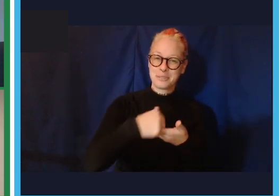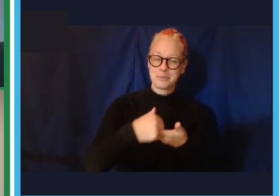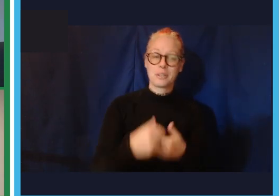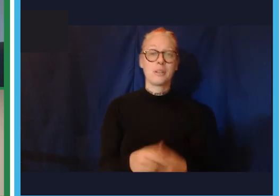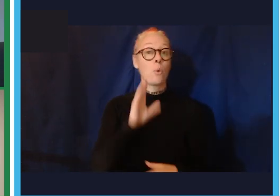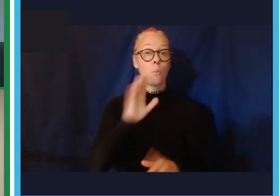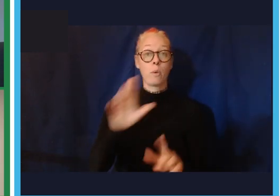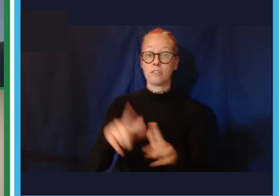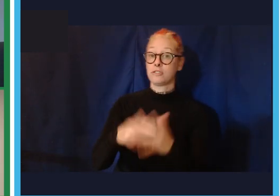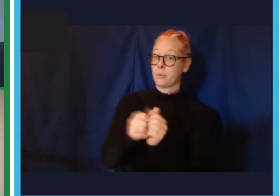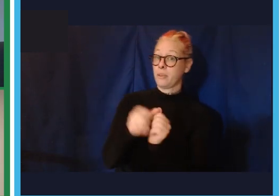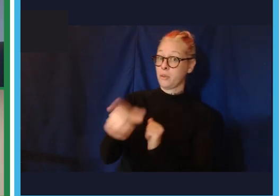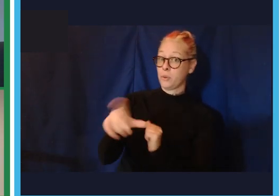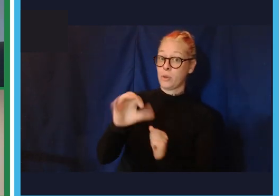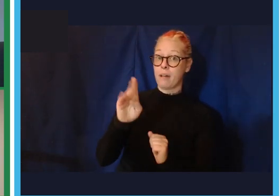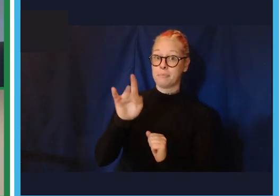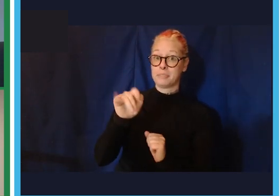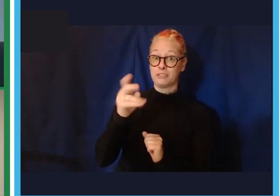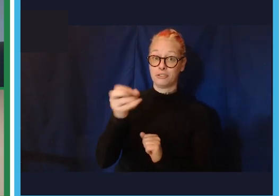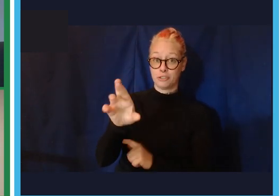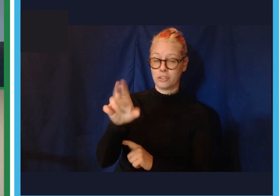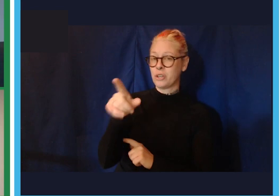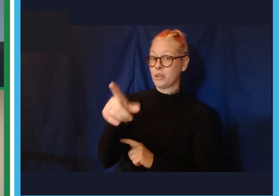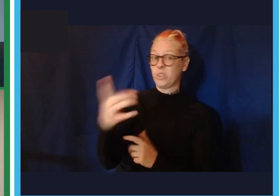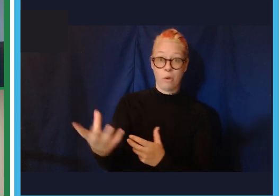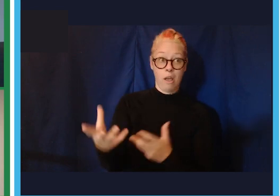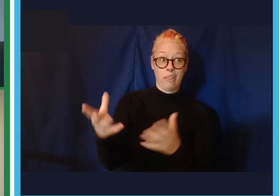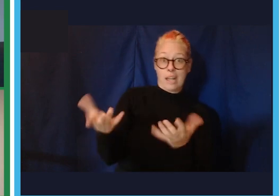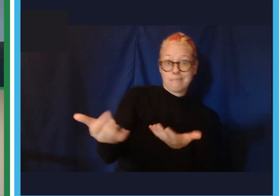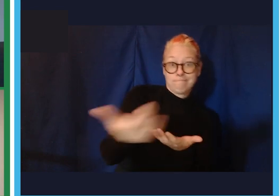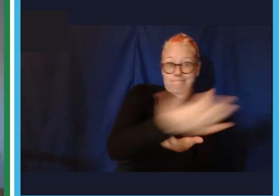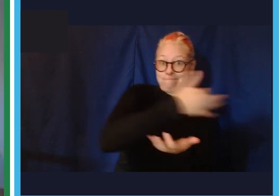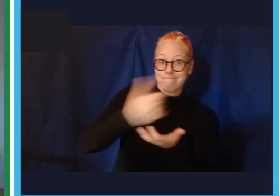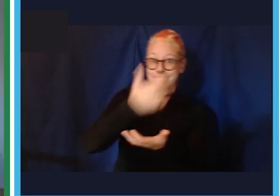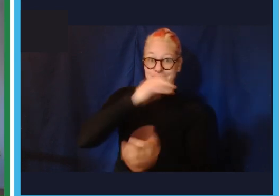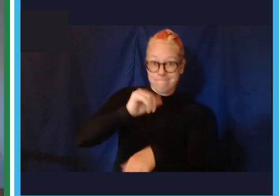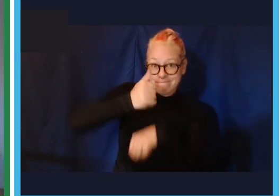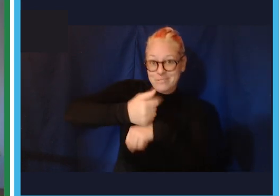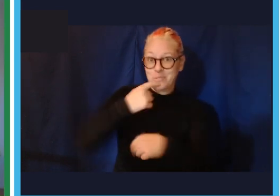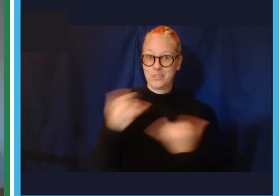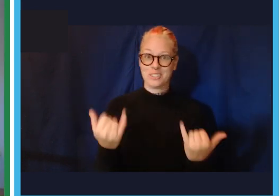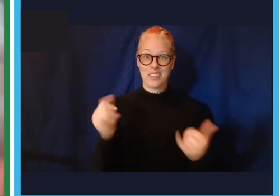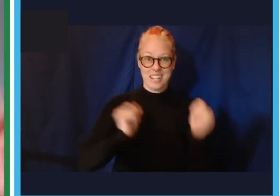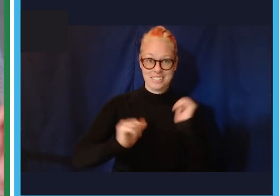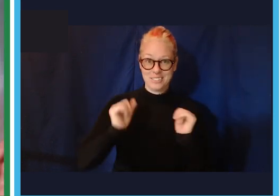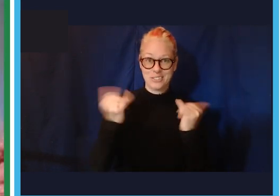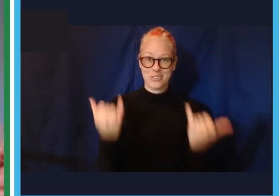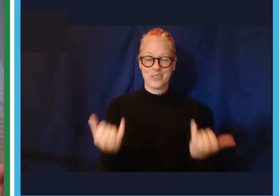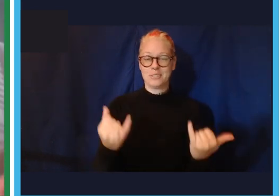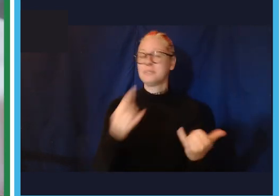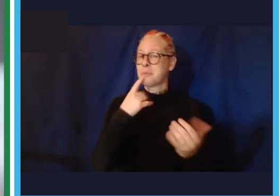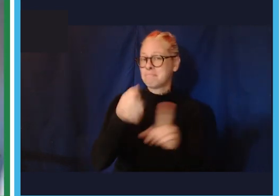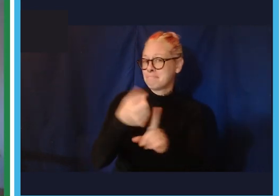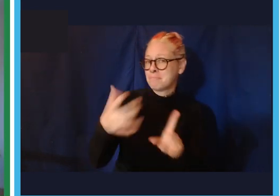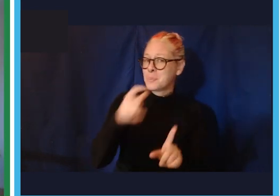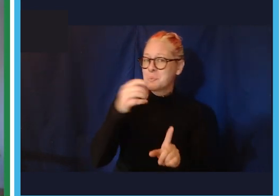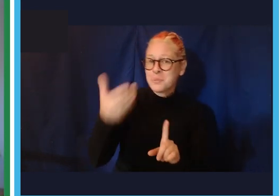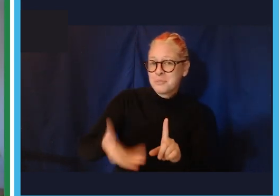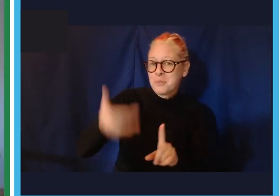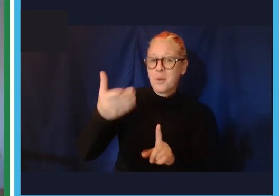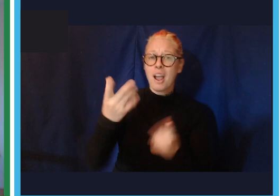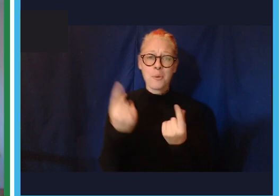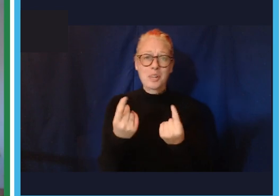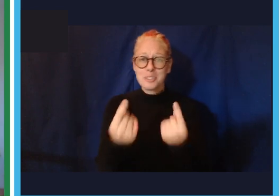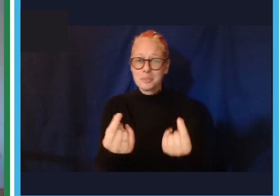us. Hello. You're welcome. Thanks for being here. So I'll start with you, Kulbinder, because you sort of brought everyone together here for the